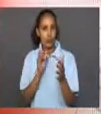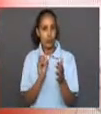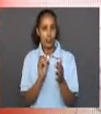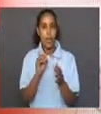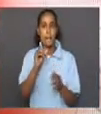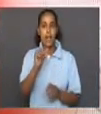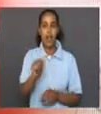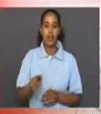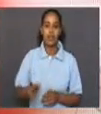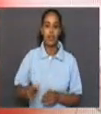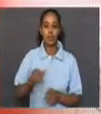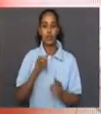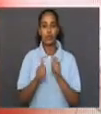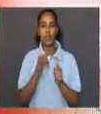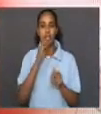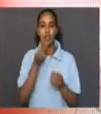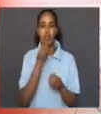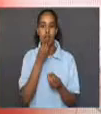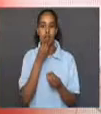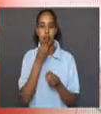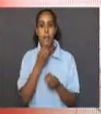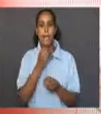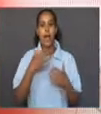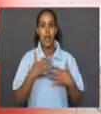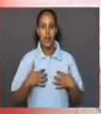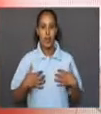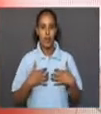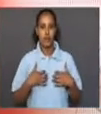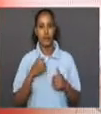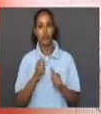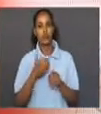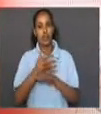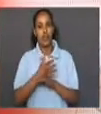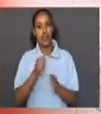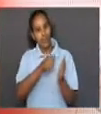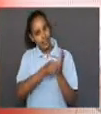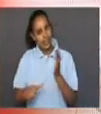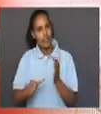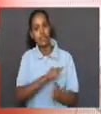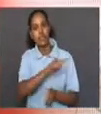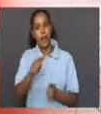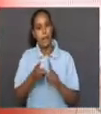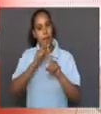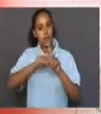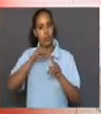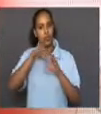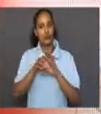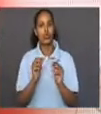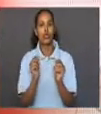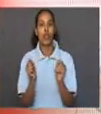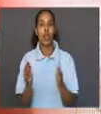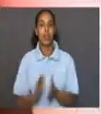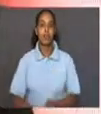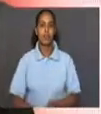by plants, which are eaten by animals, which then excrete them back into the